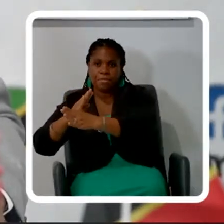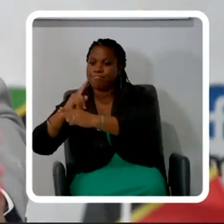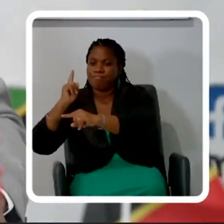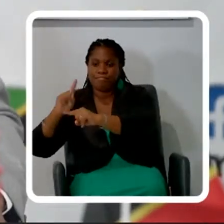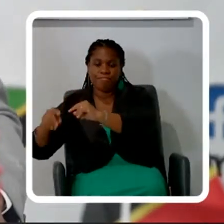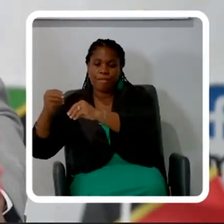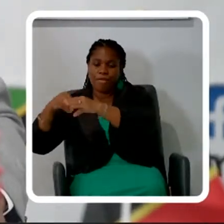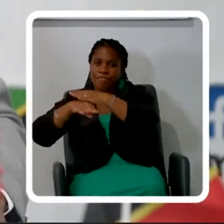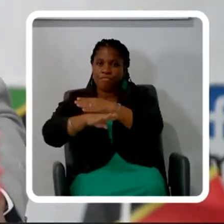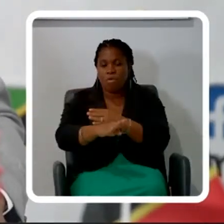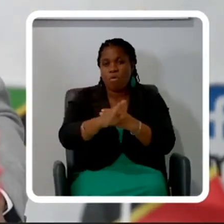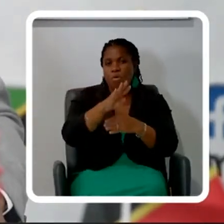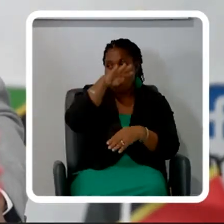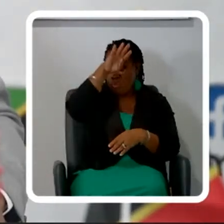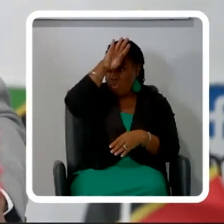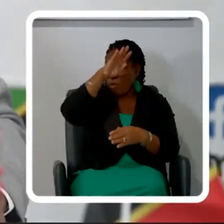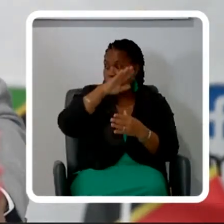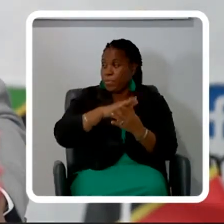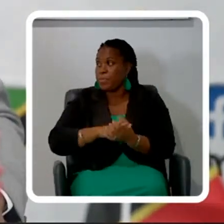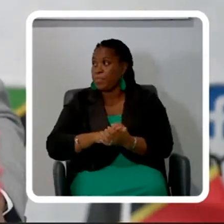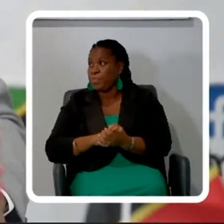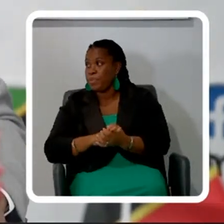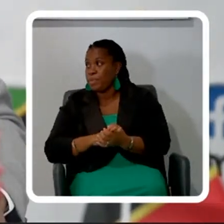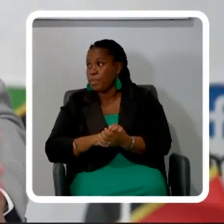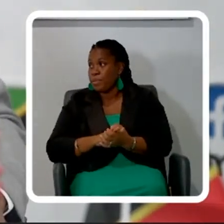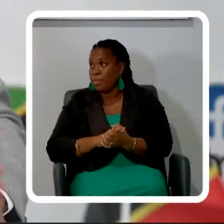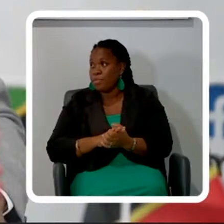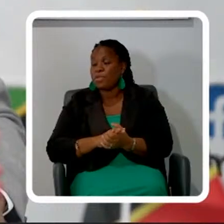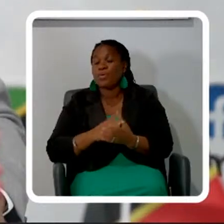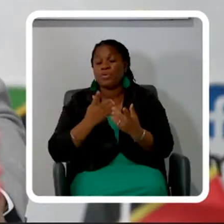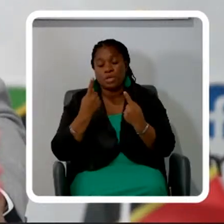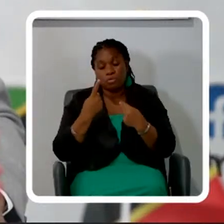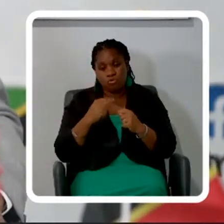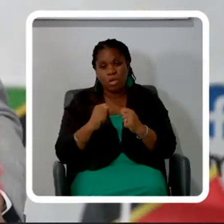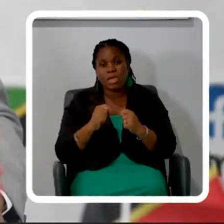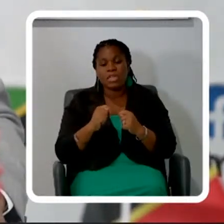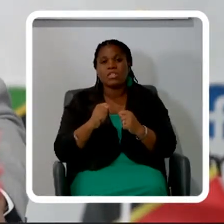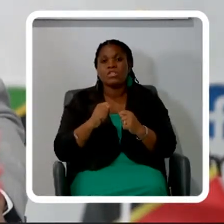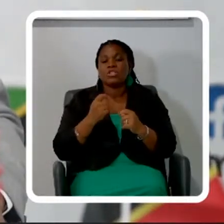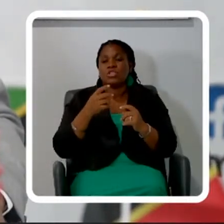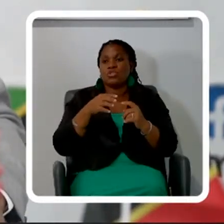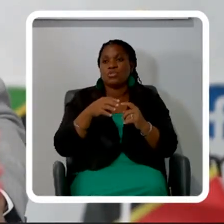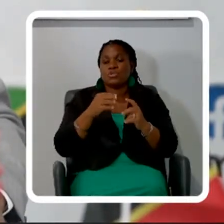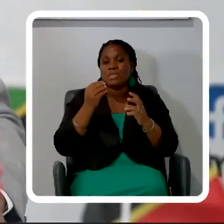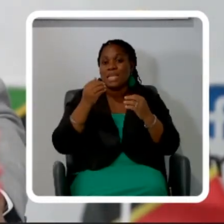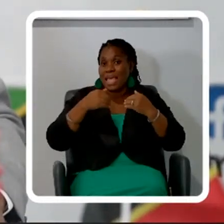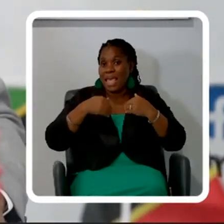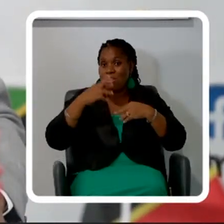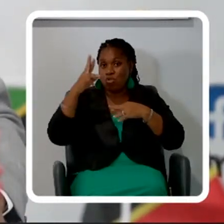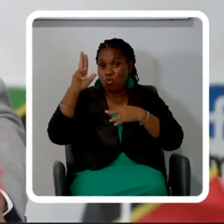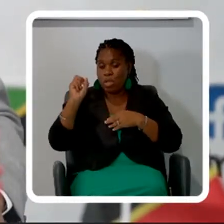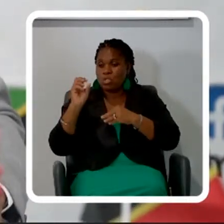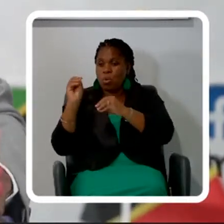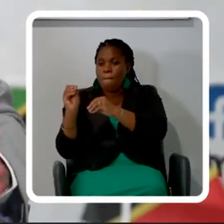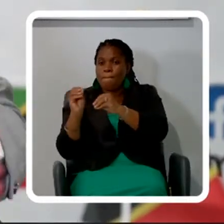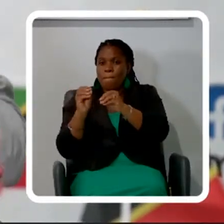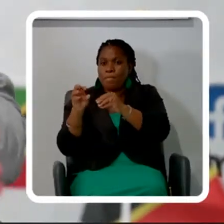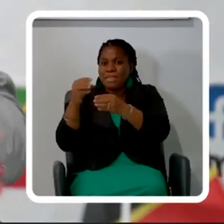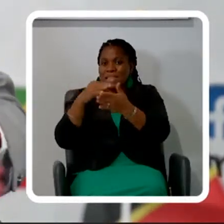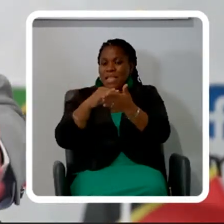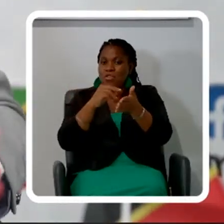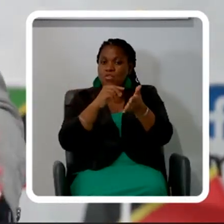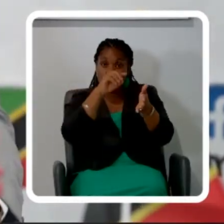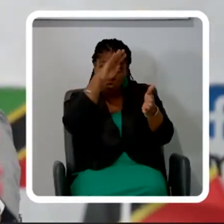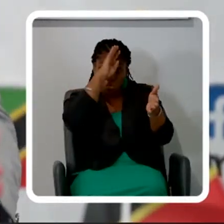Cuba to be removed from the list of state-sponsored of terrorism. Cuba has been